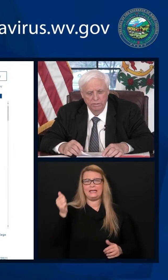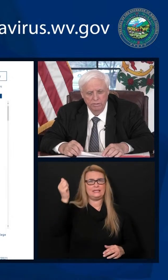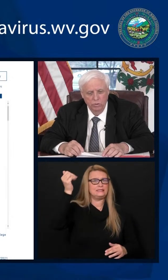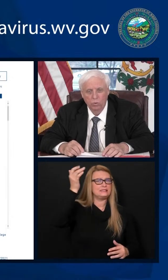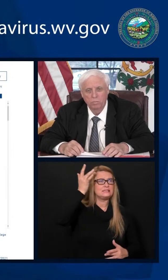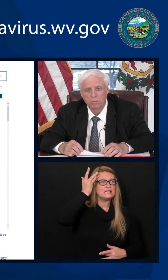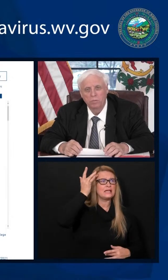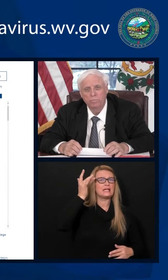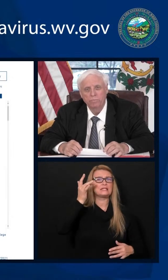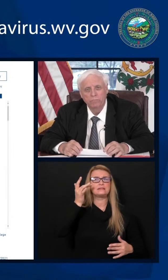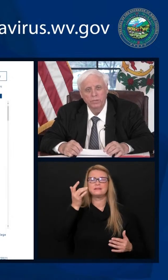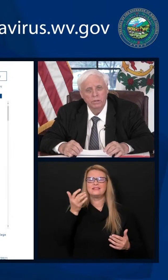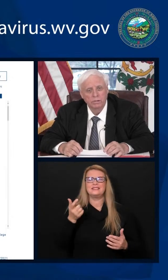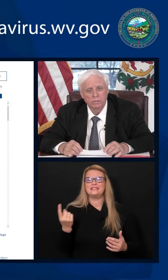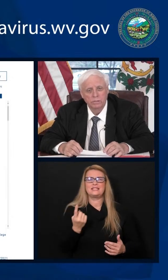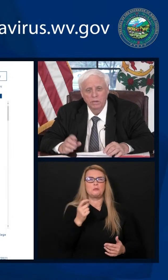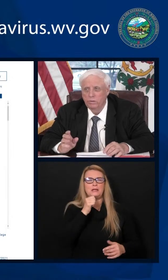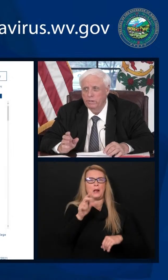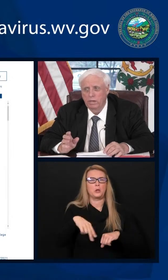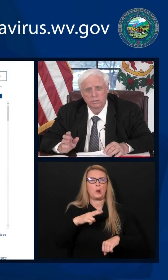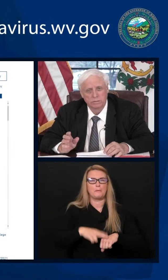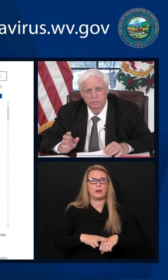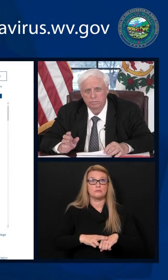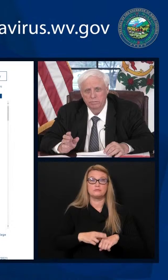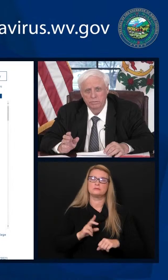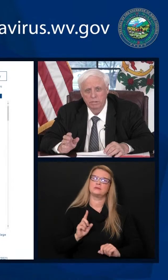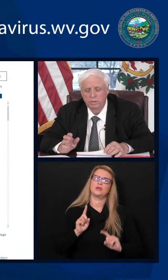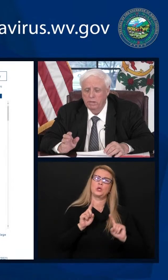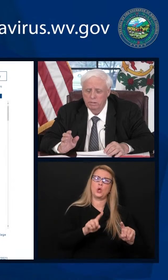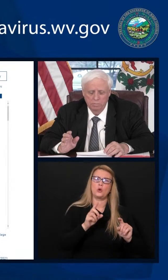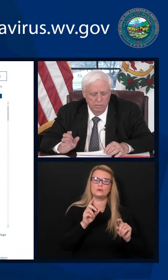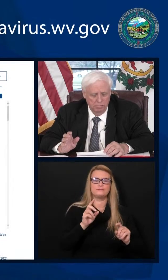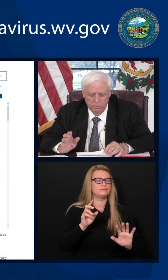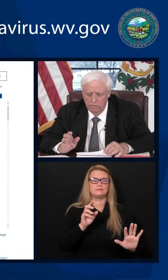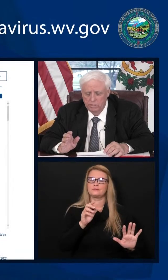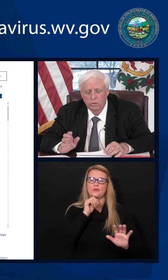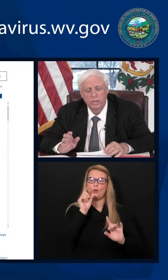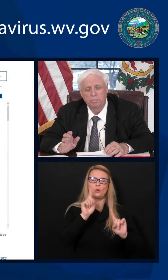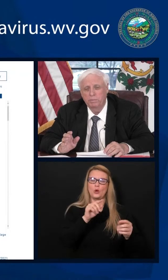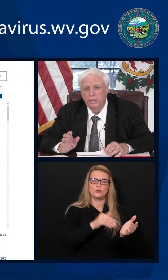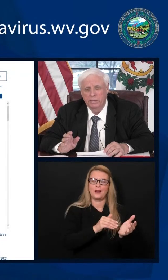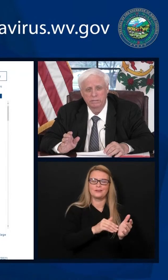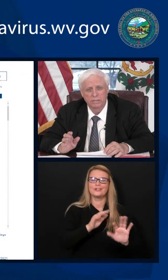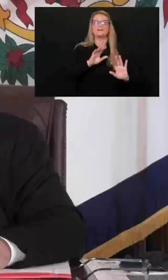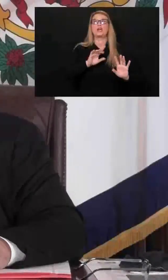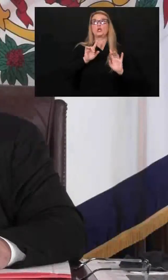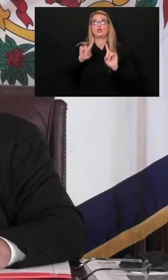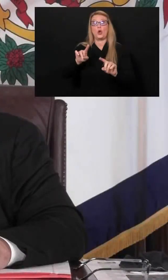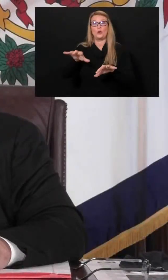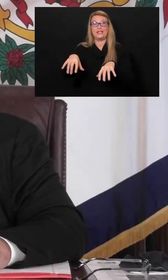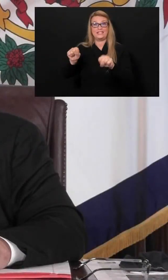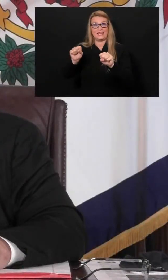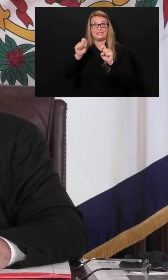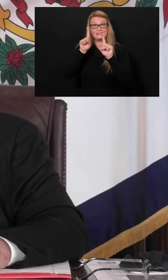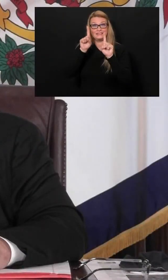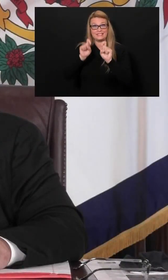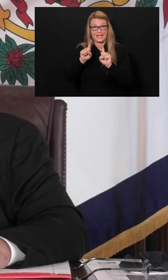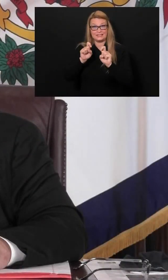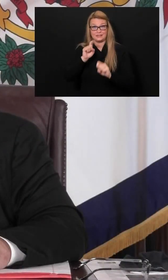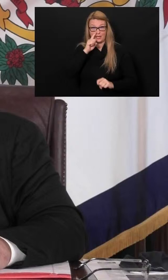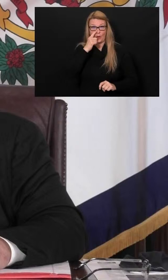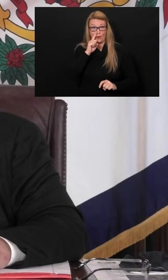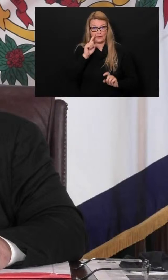not normal, go to the doctor. I'm sorry, go get a test. Go get a COVID test